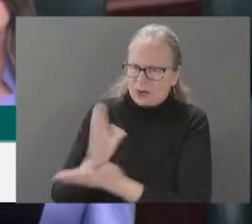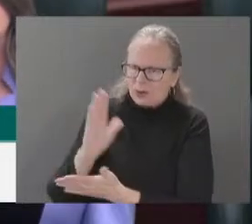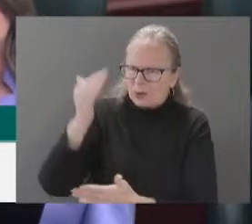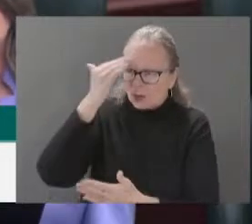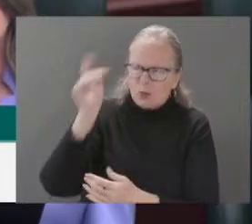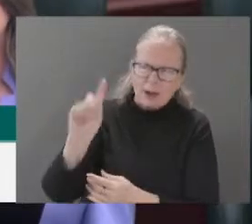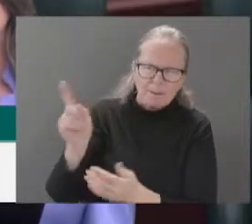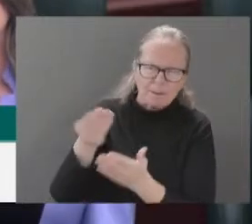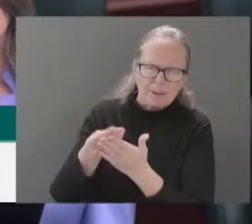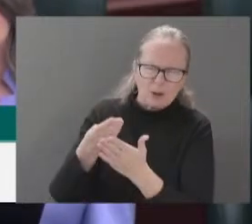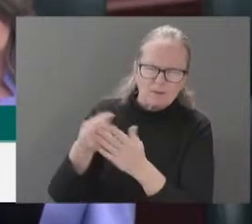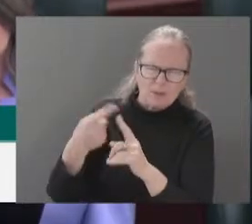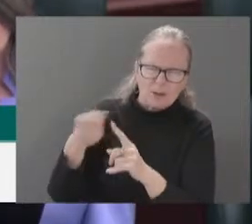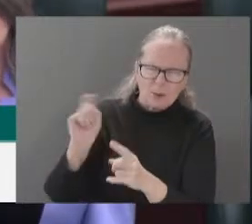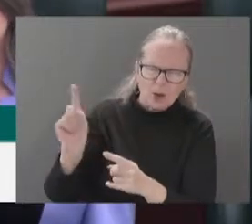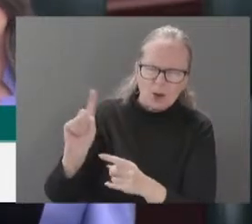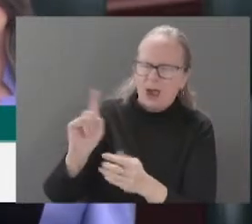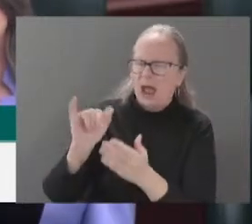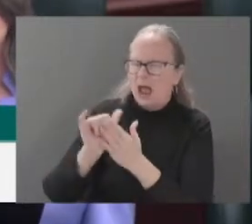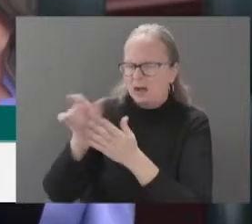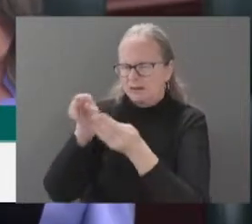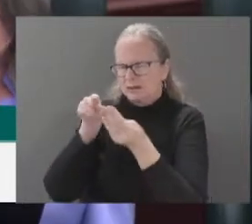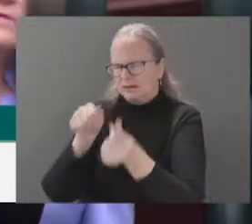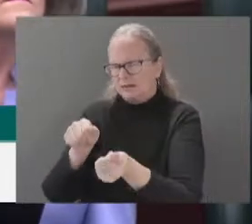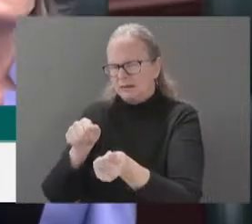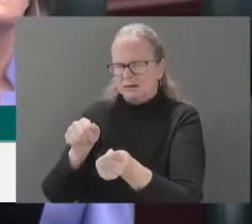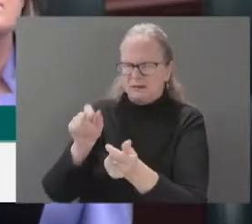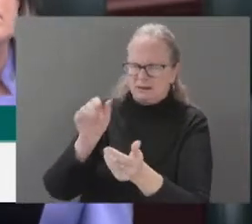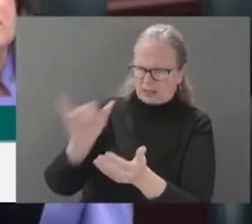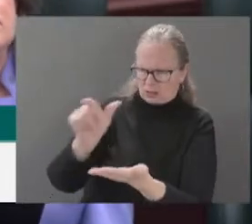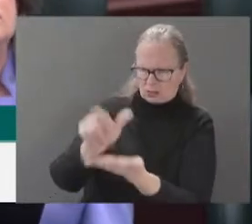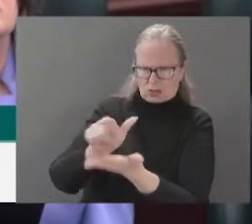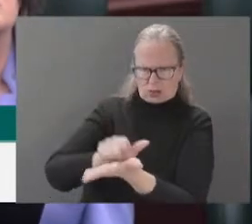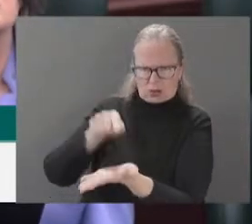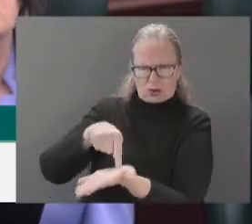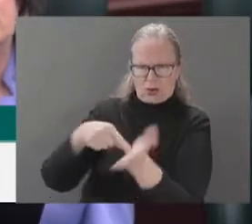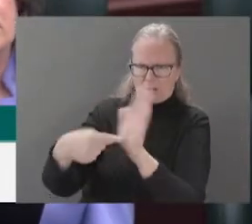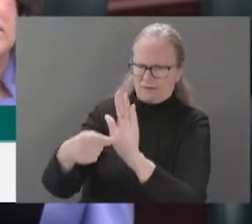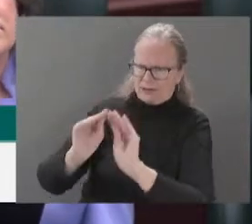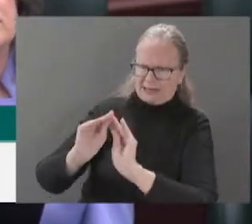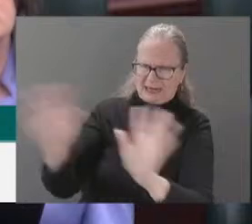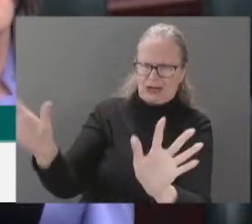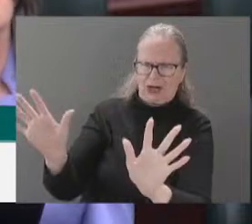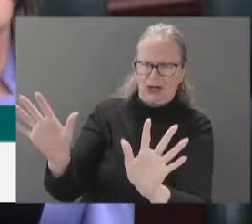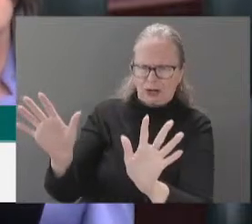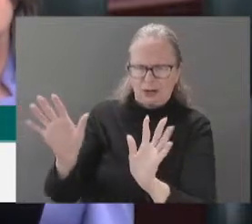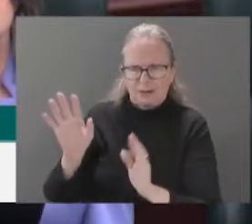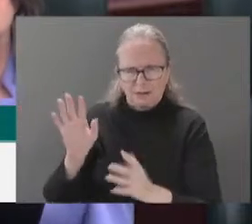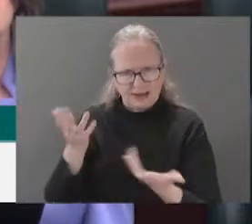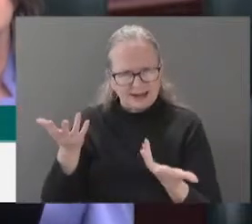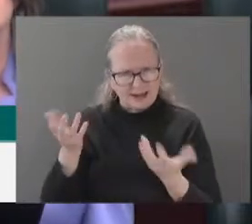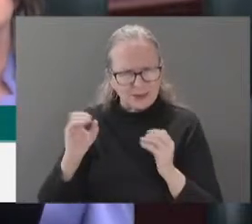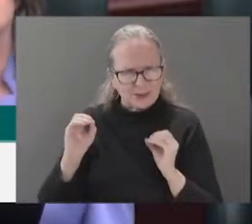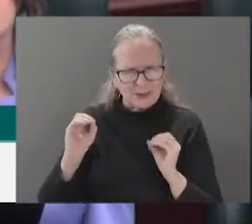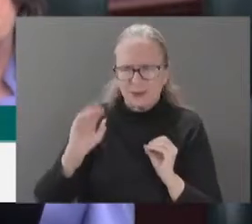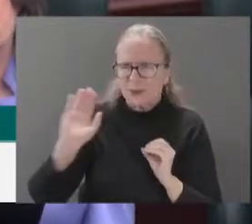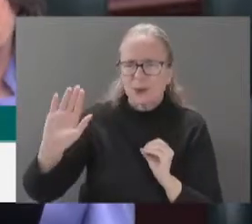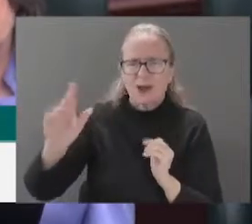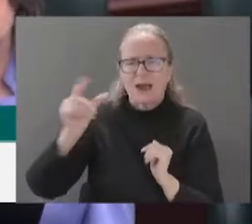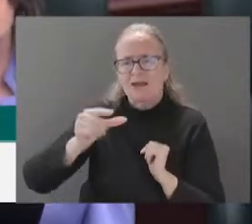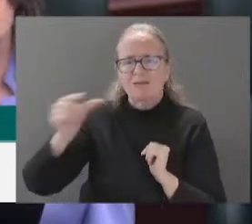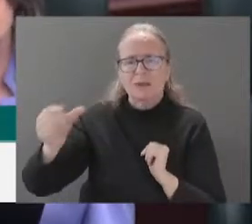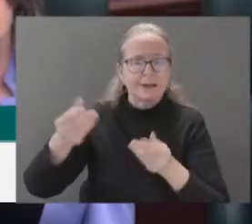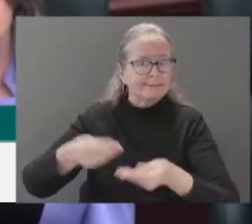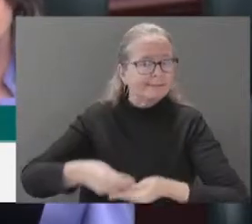law made by this legislature instead of pro providing that information Parker calls election Alberta corrupt and describe